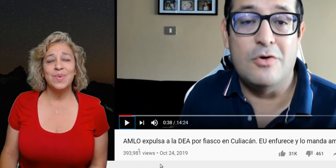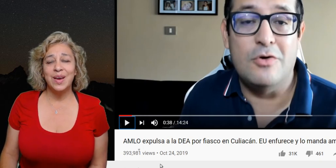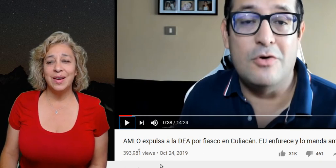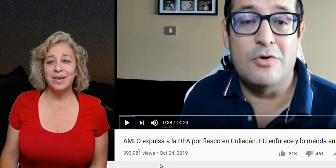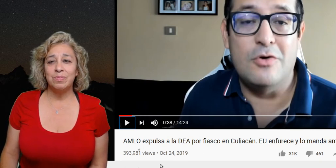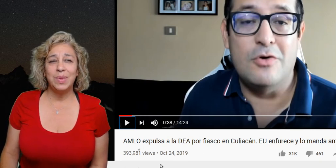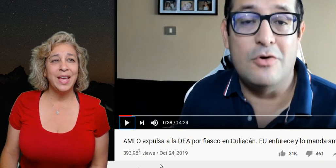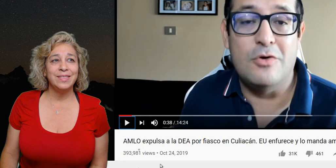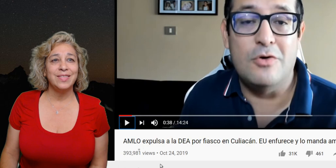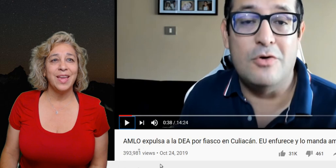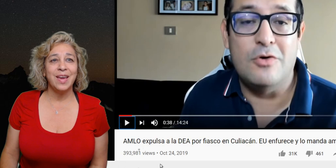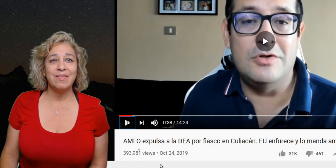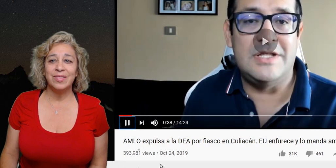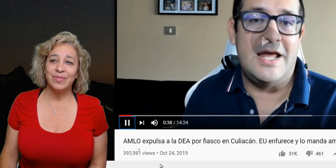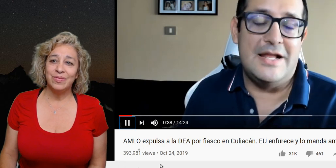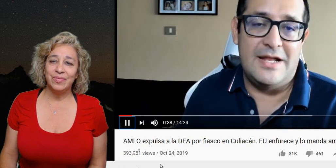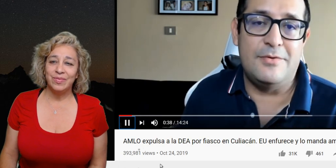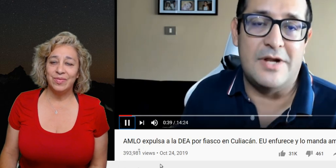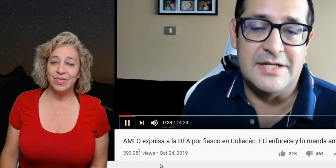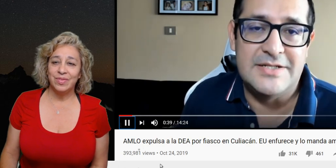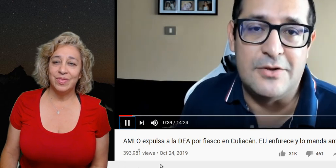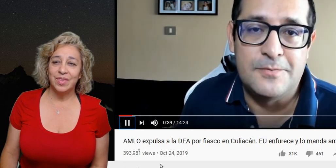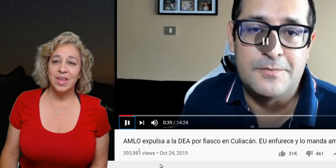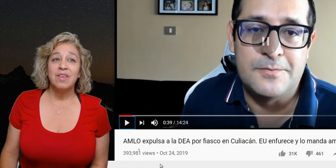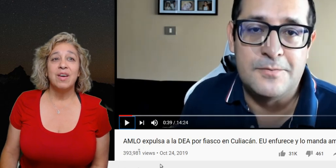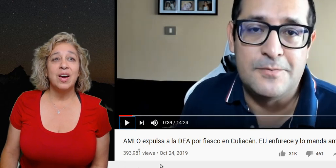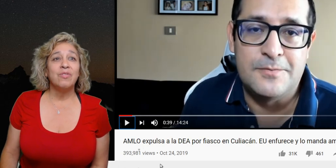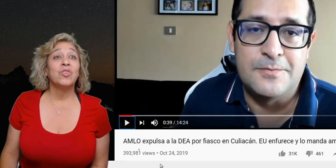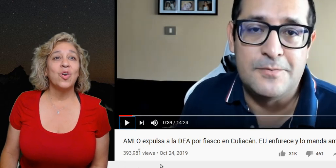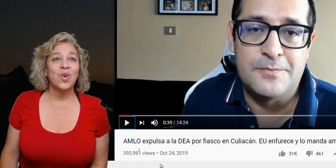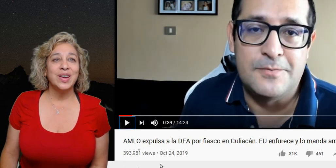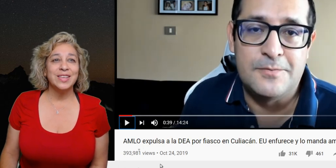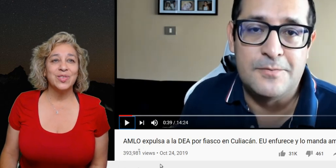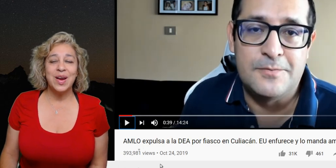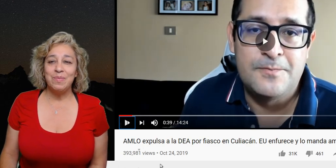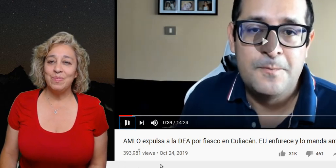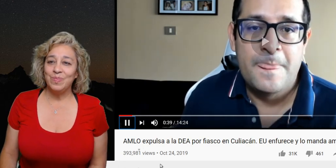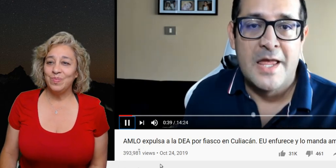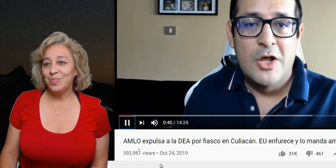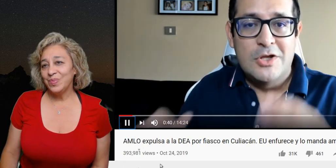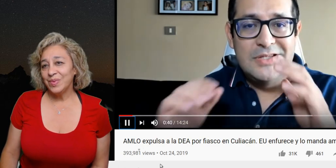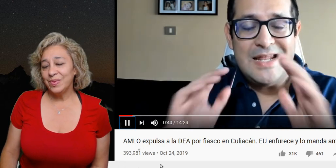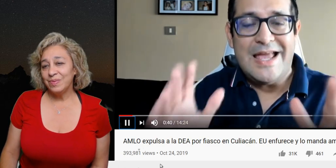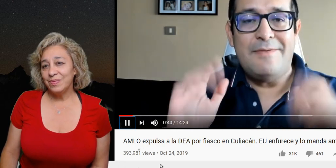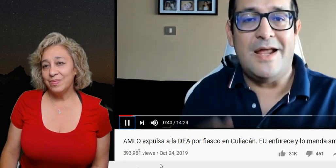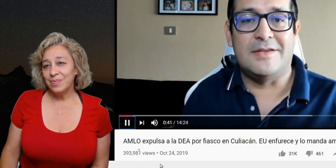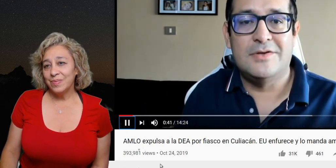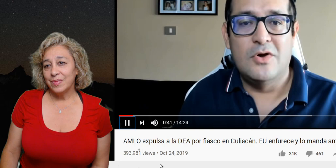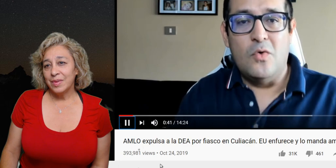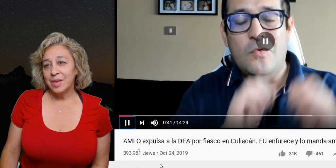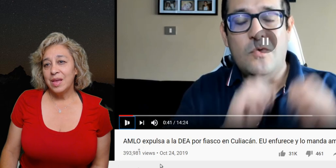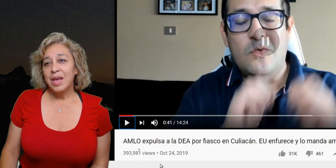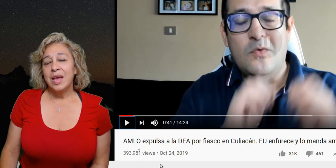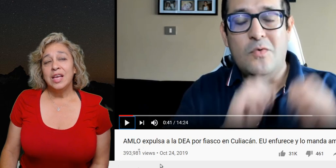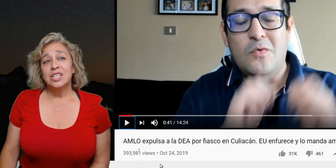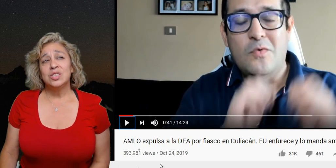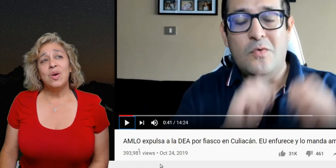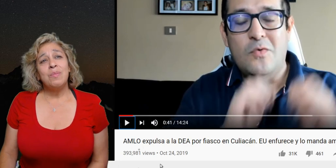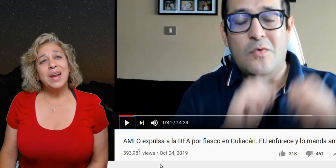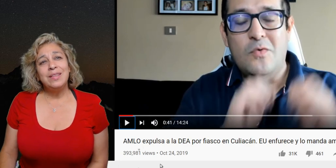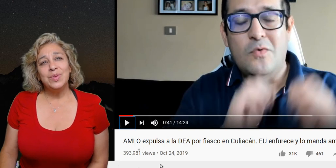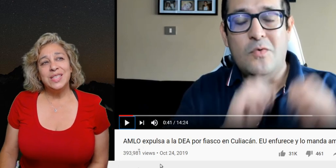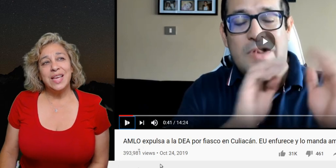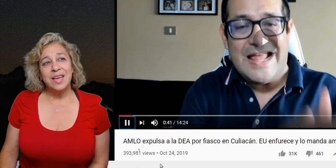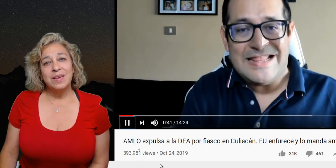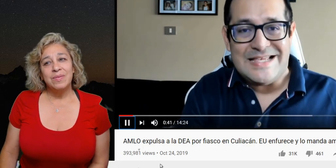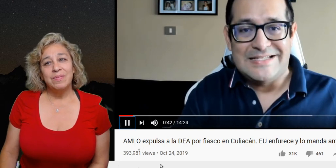anti-crime plan that they have. El crimen organizado. For organized crime. Diría Abrat, una... So